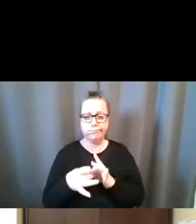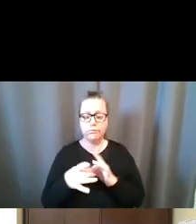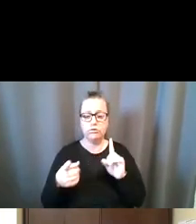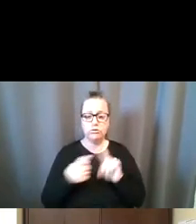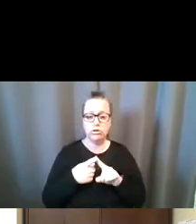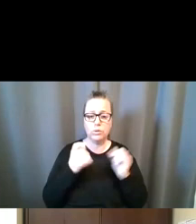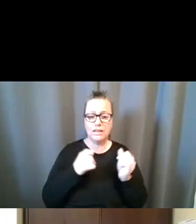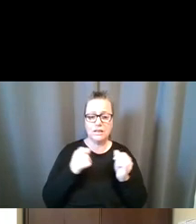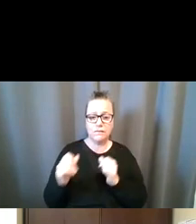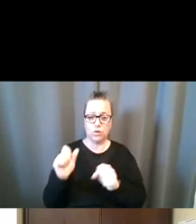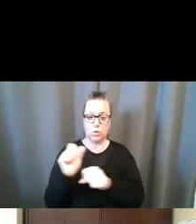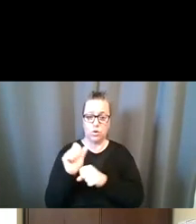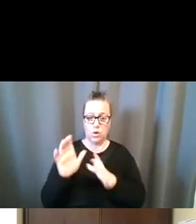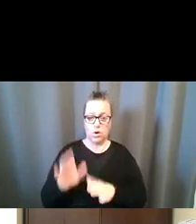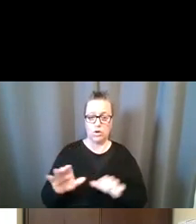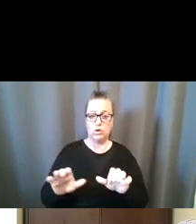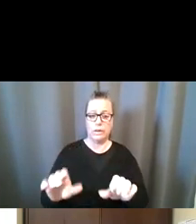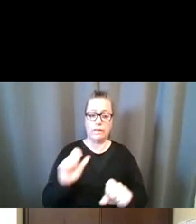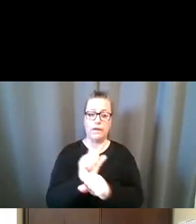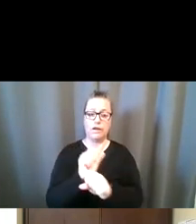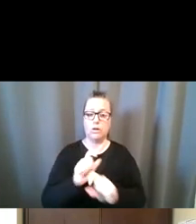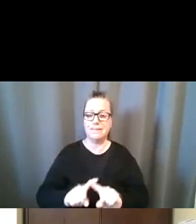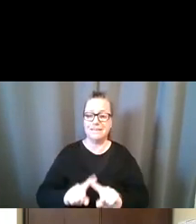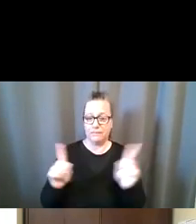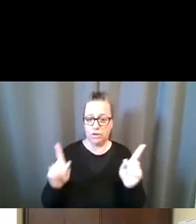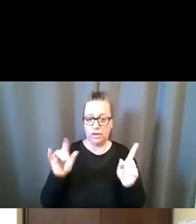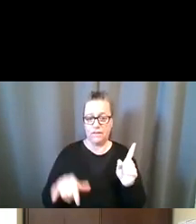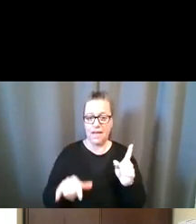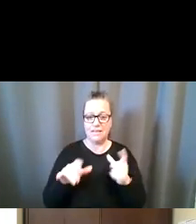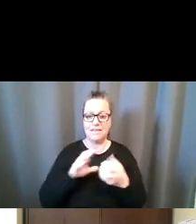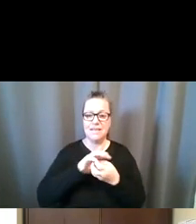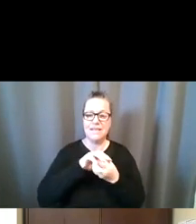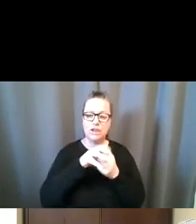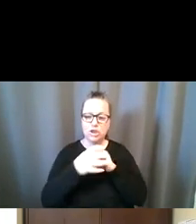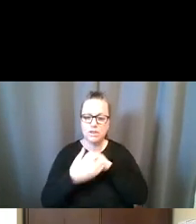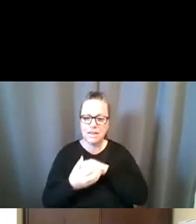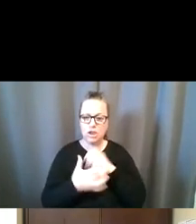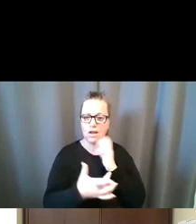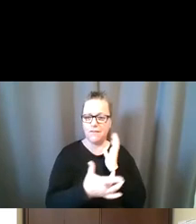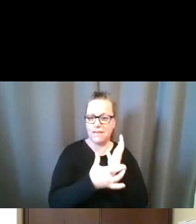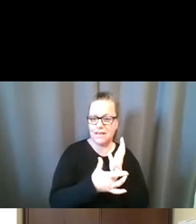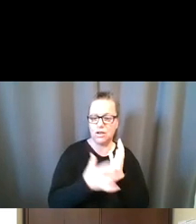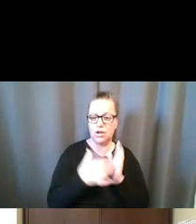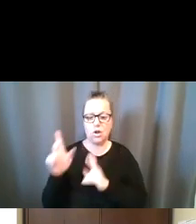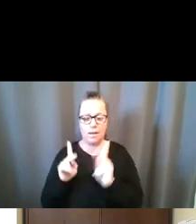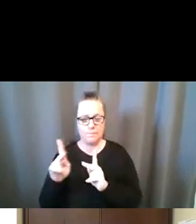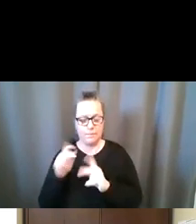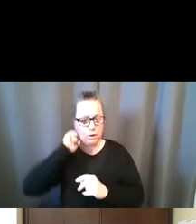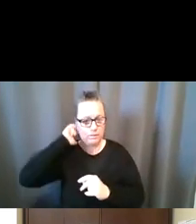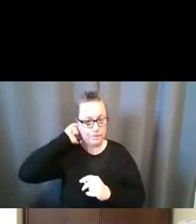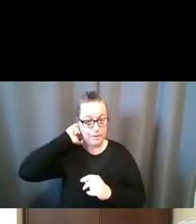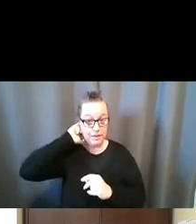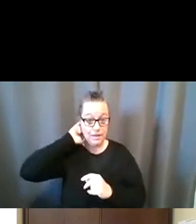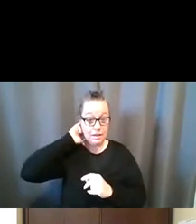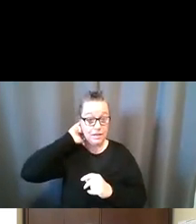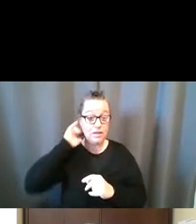individual employees doing their jobs differently. And that's the intersection of the technical side and the people sides of change. So this discipline of